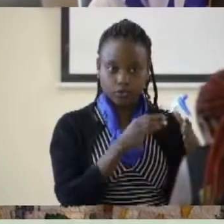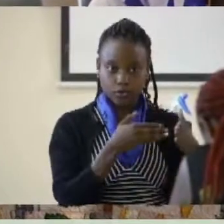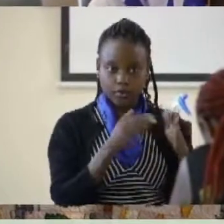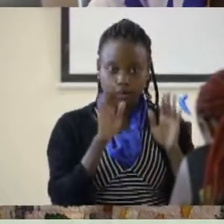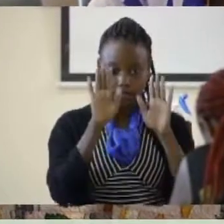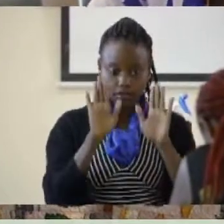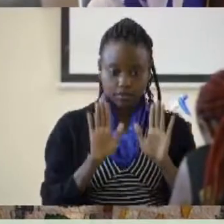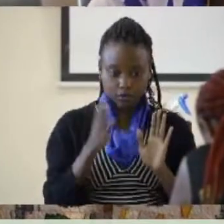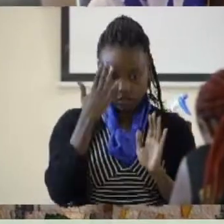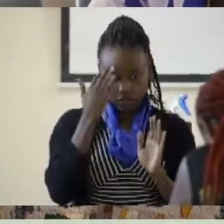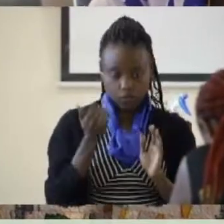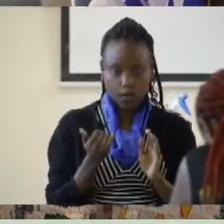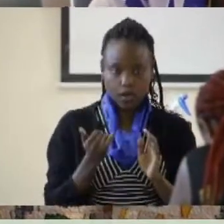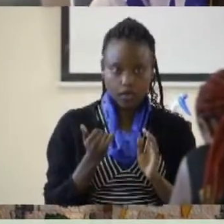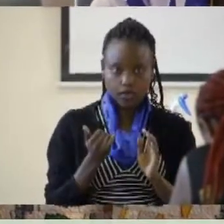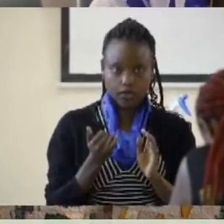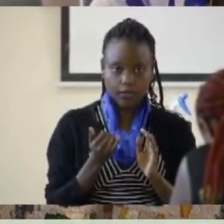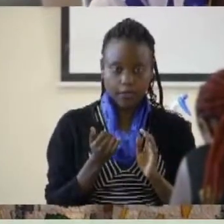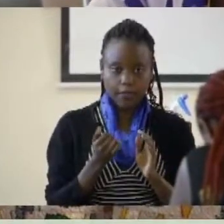because the kind of